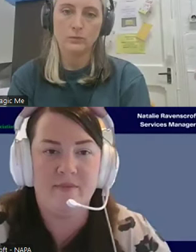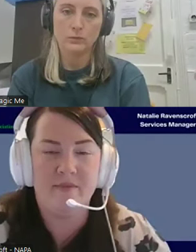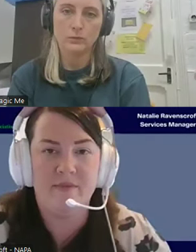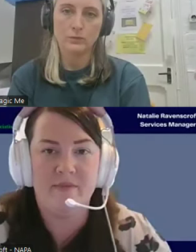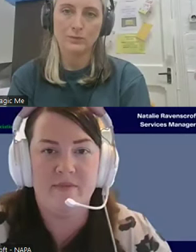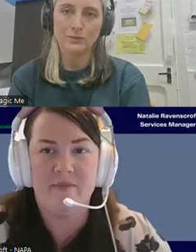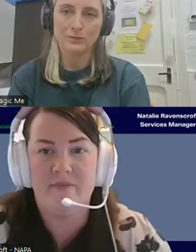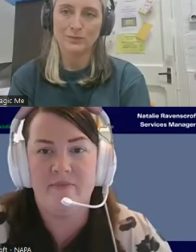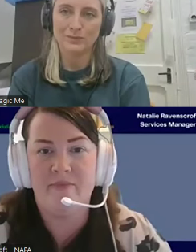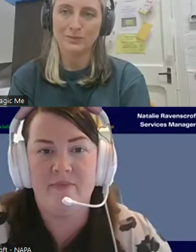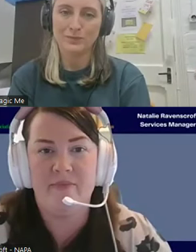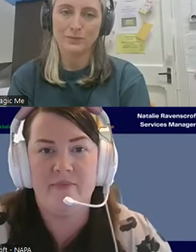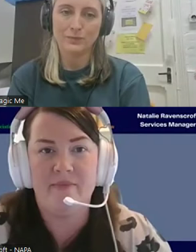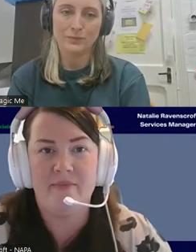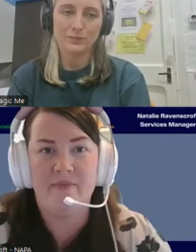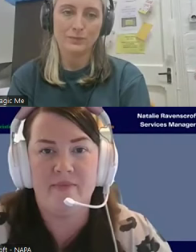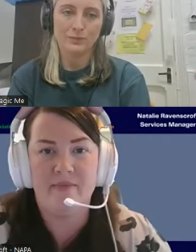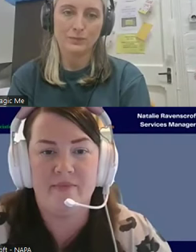Hello, everyone.